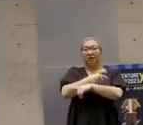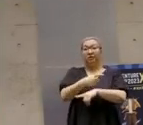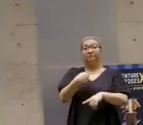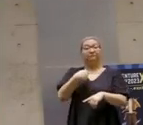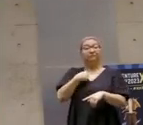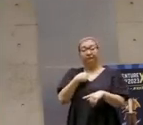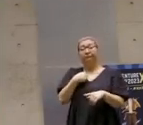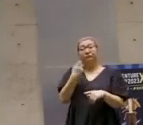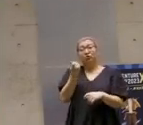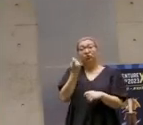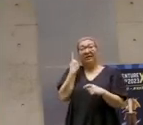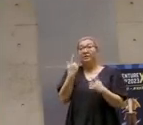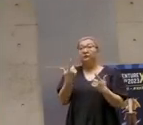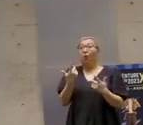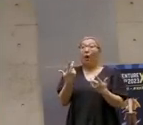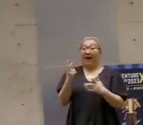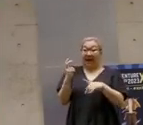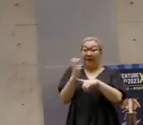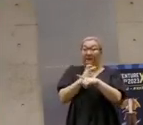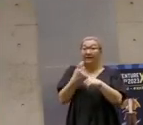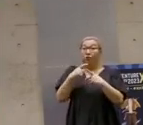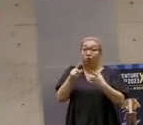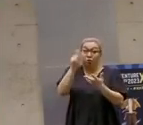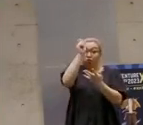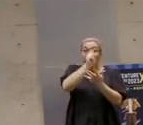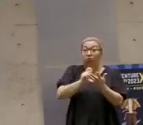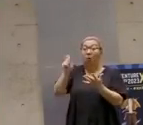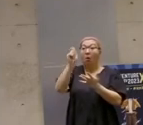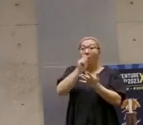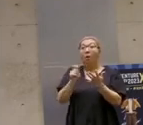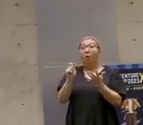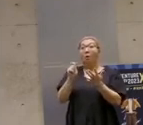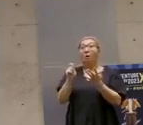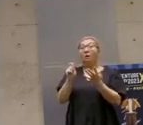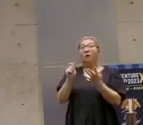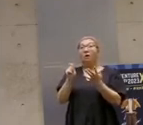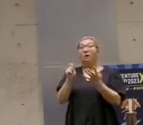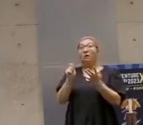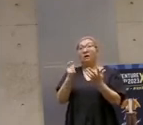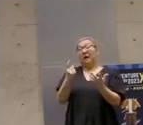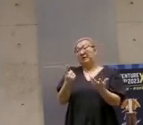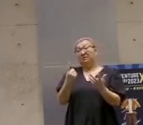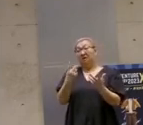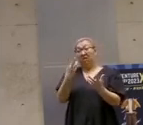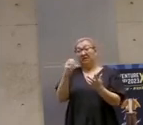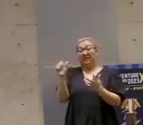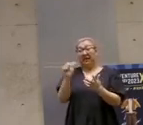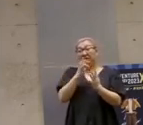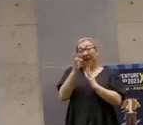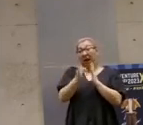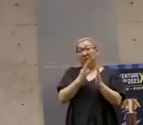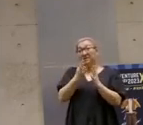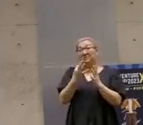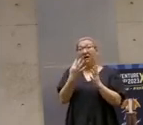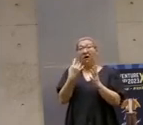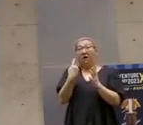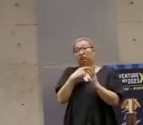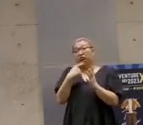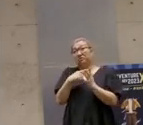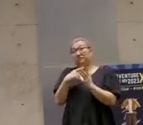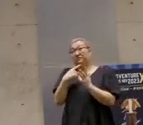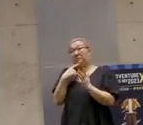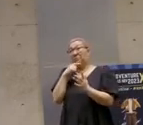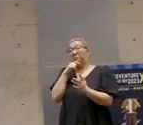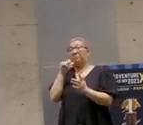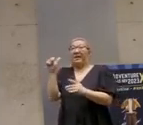recolor. 30,000 hours is hundreds of thousands of pounds. So the decision on whether to